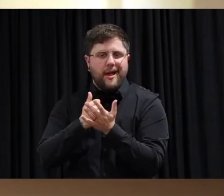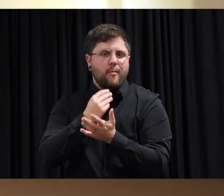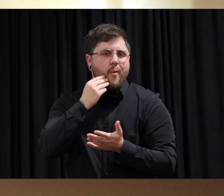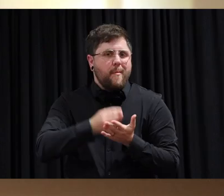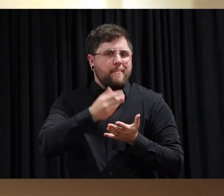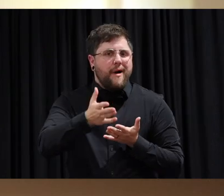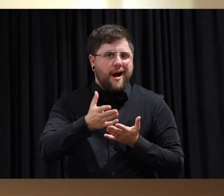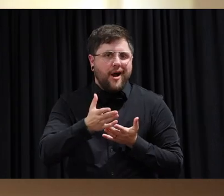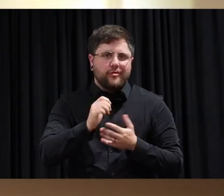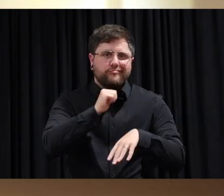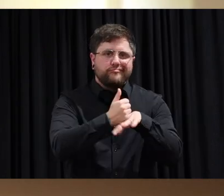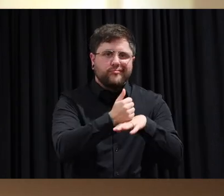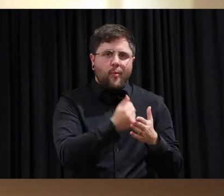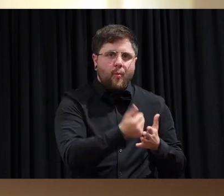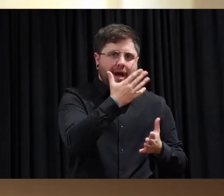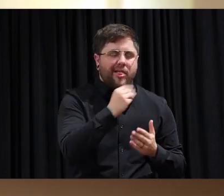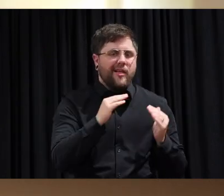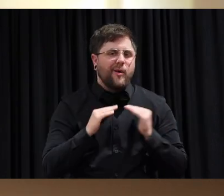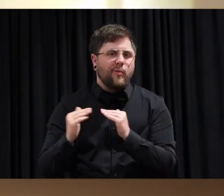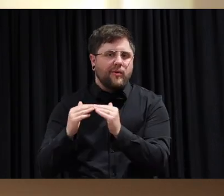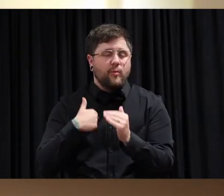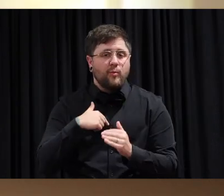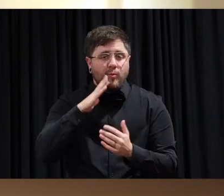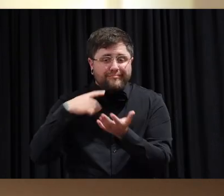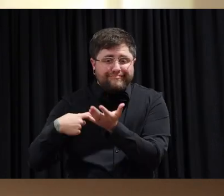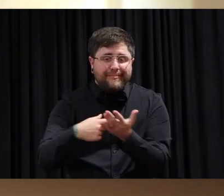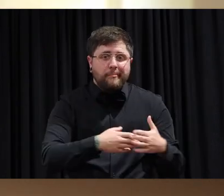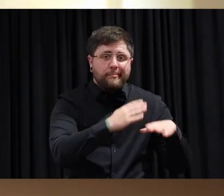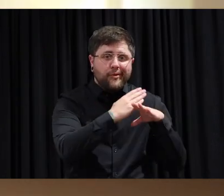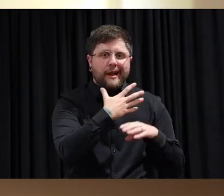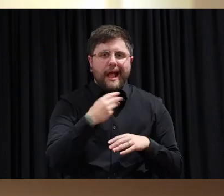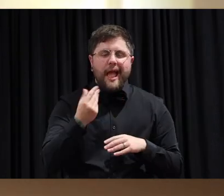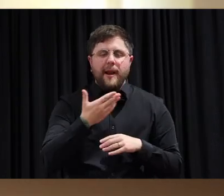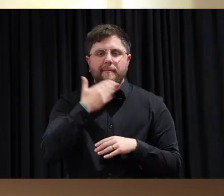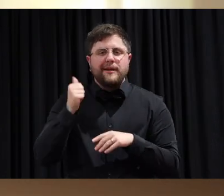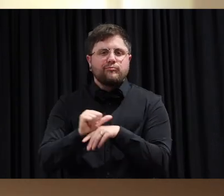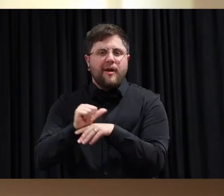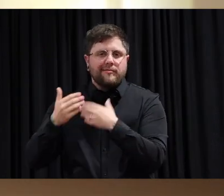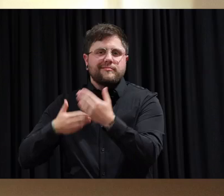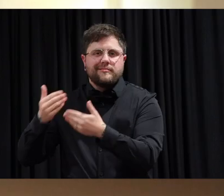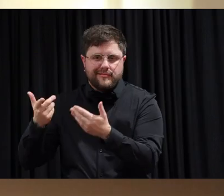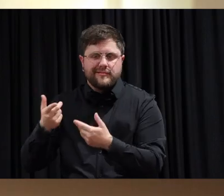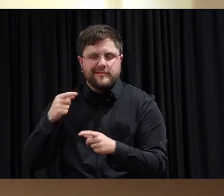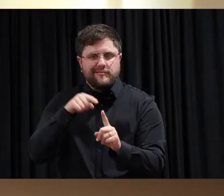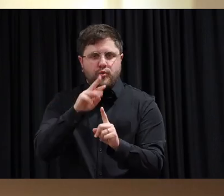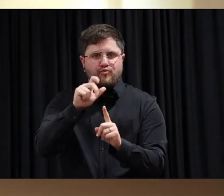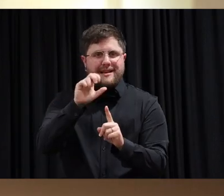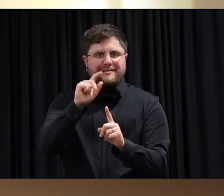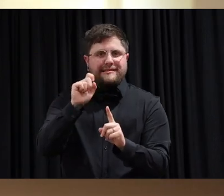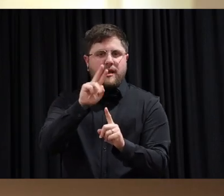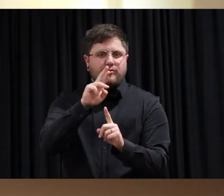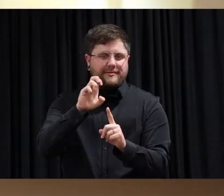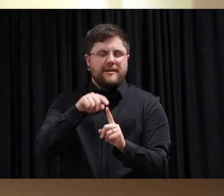Equity. We will be discussing both barriers and best practices in real estate, in the industry, and